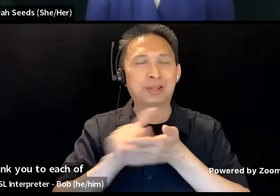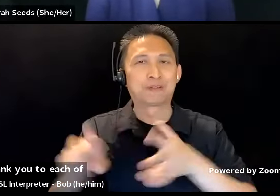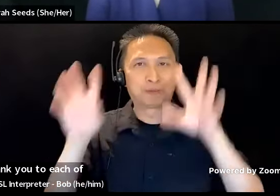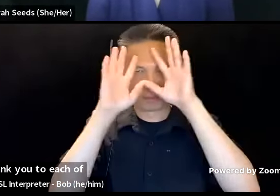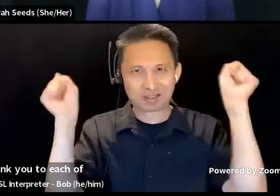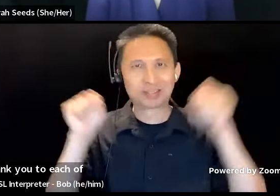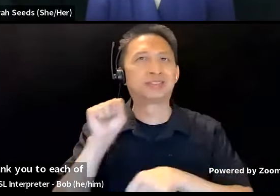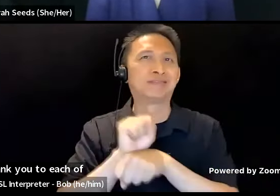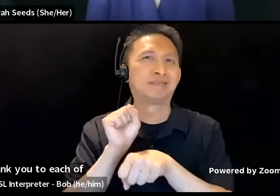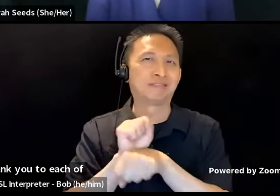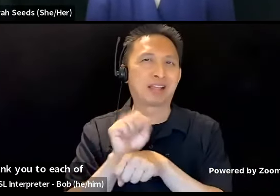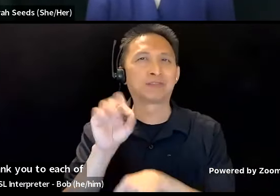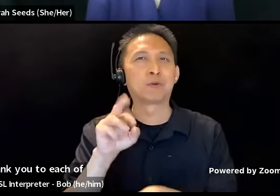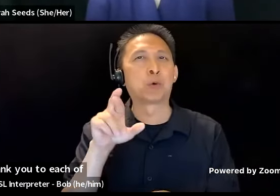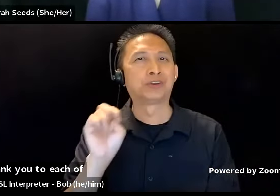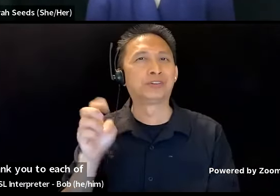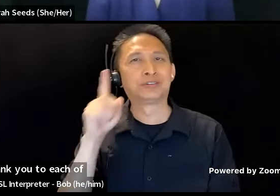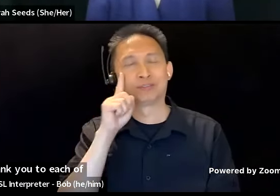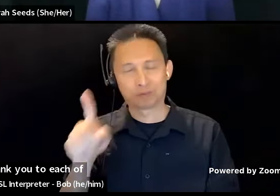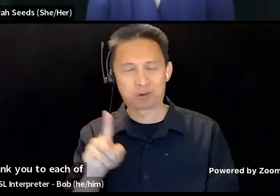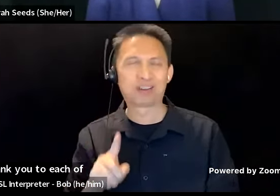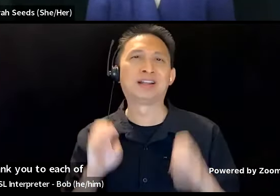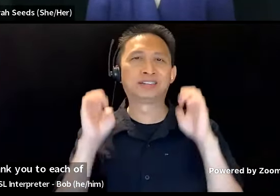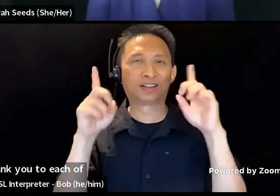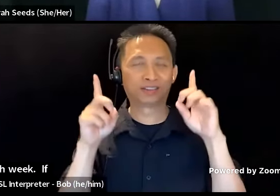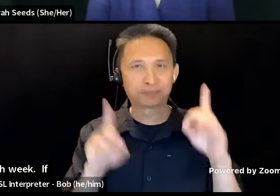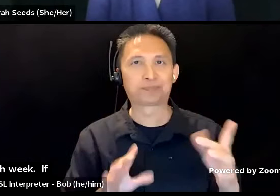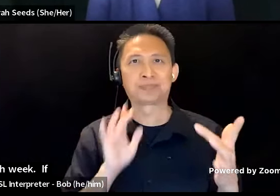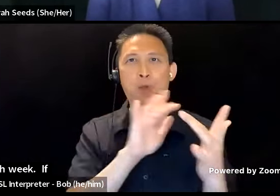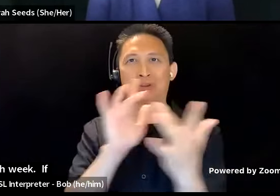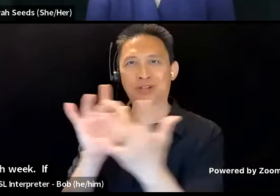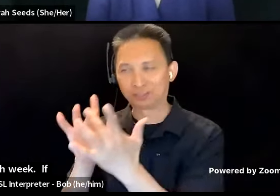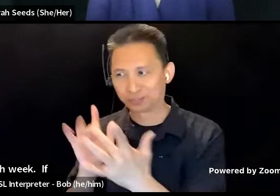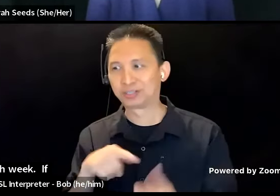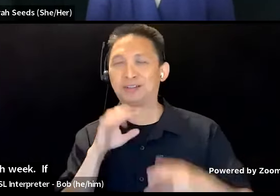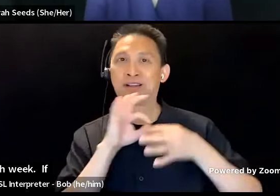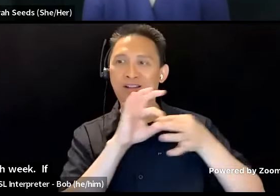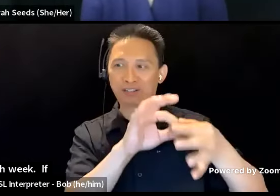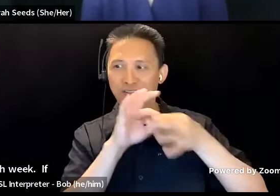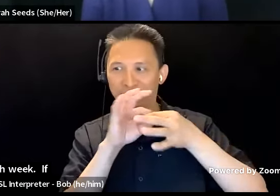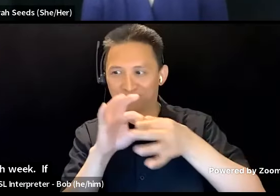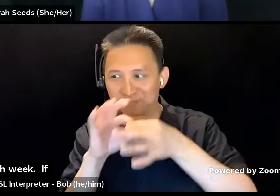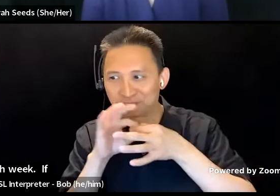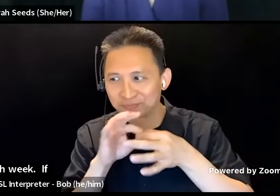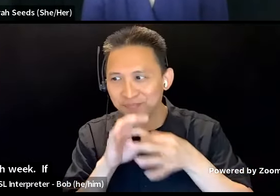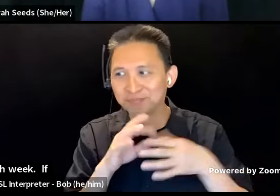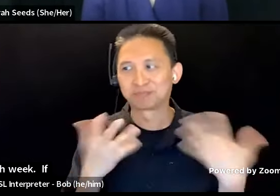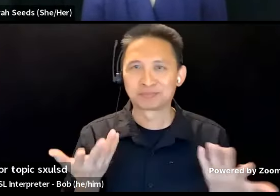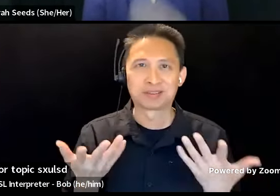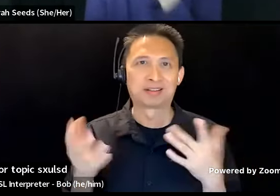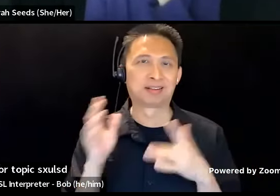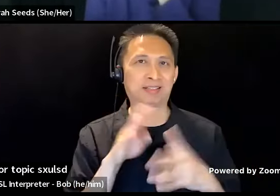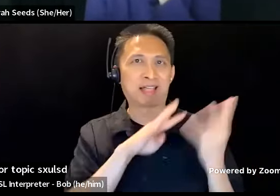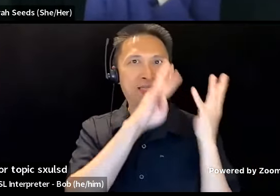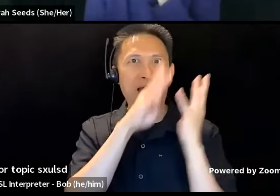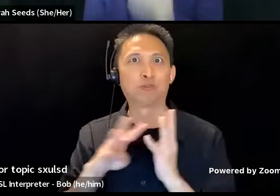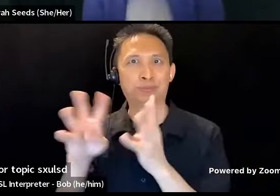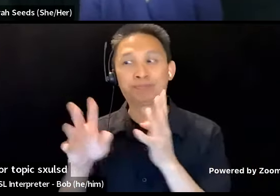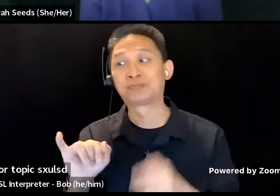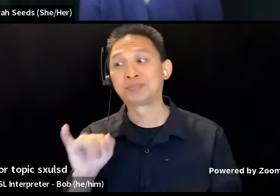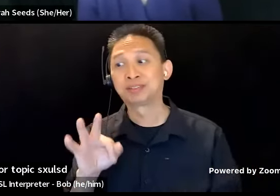Education, Outreach, and Engagement live streams. If you have any ideas for topics you would like to see us cover, please email us at